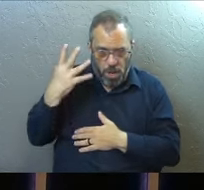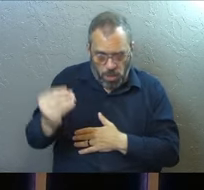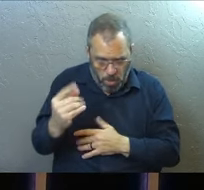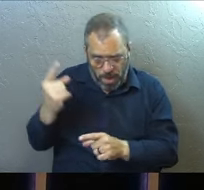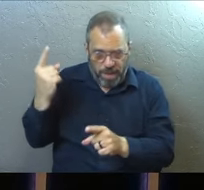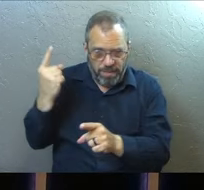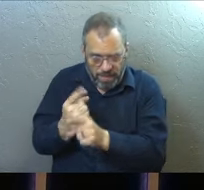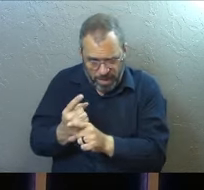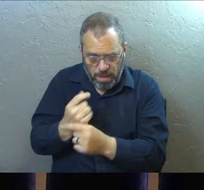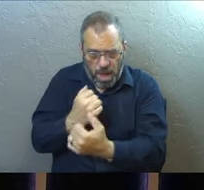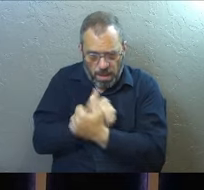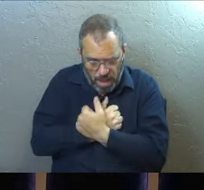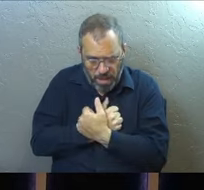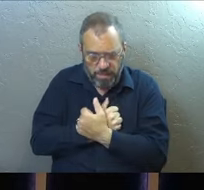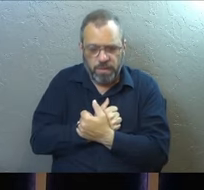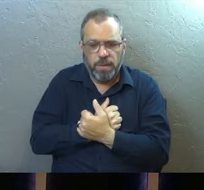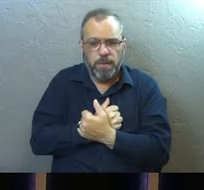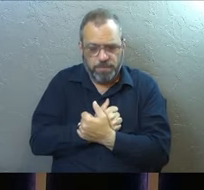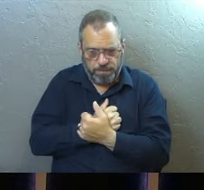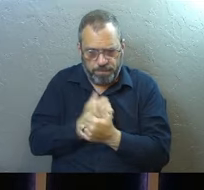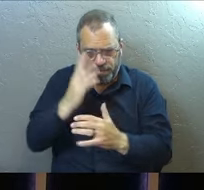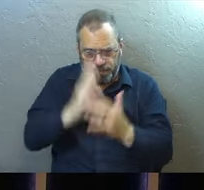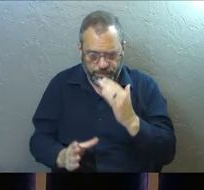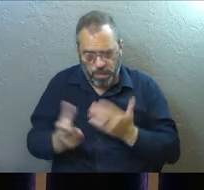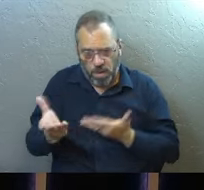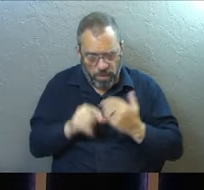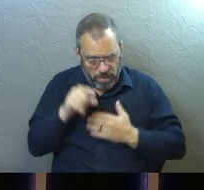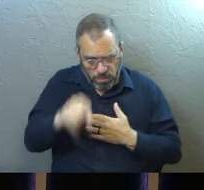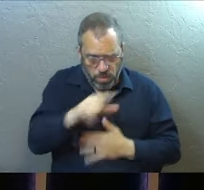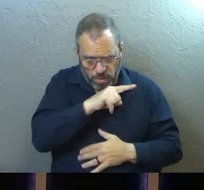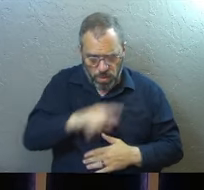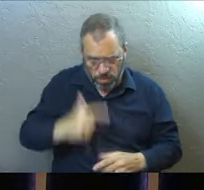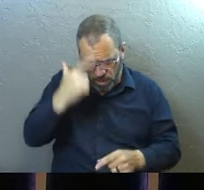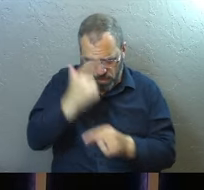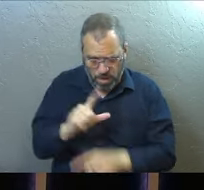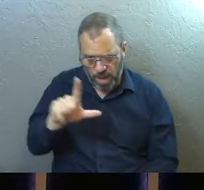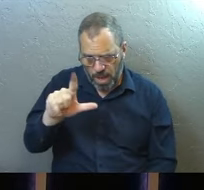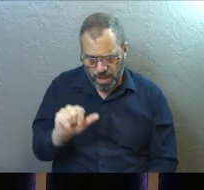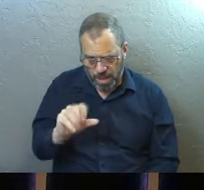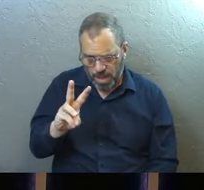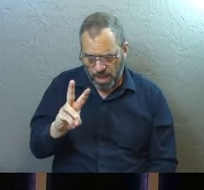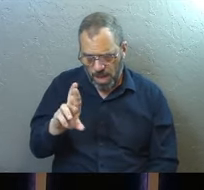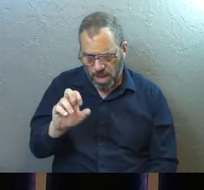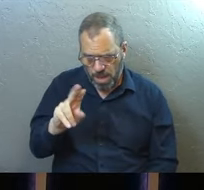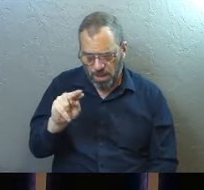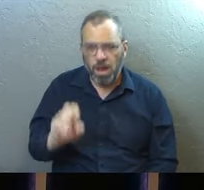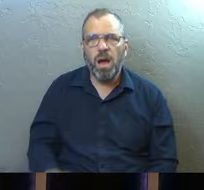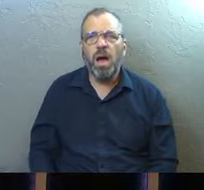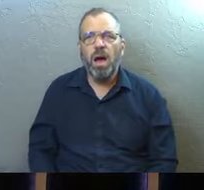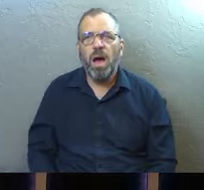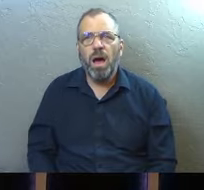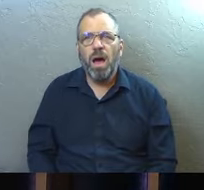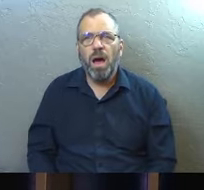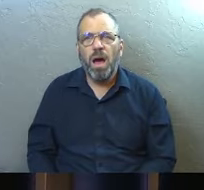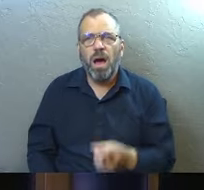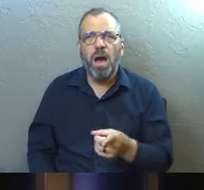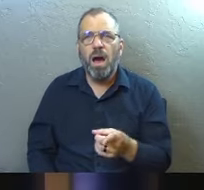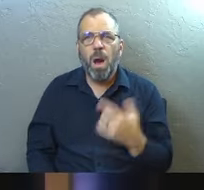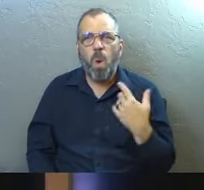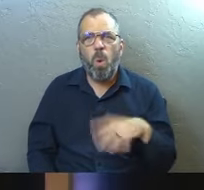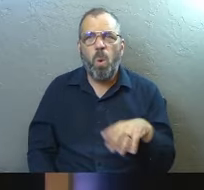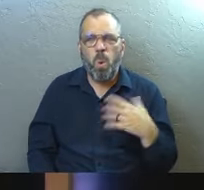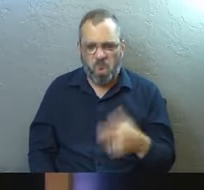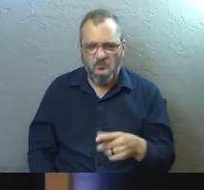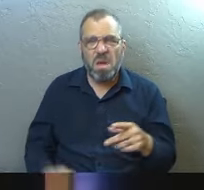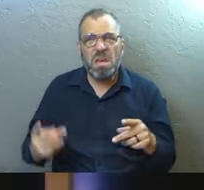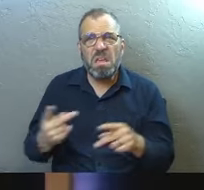in faith with love and humility. I remain your servant in the Lord, Brother Lawrence." I think there's so much in there. He's figured